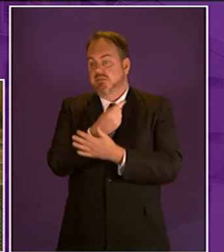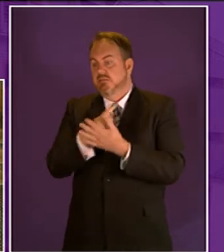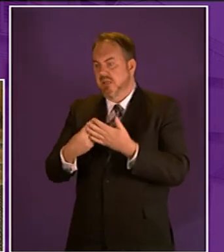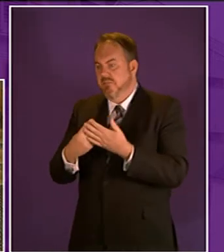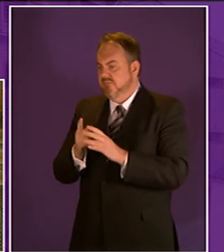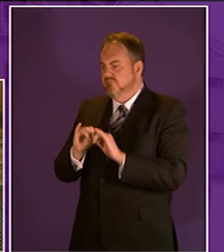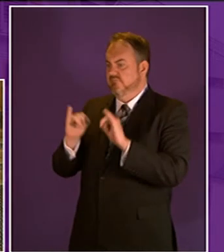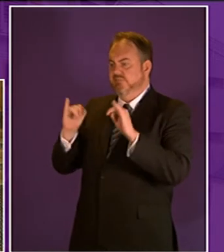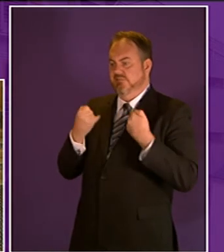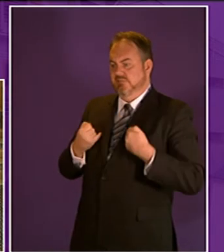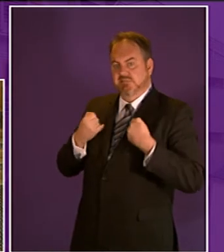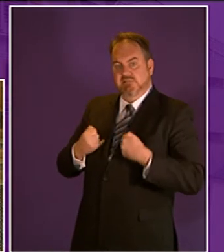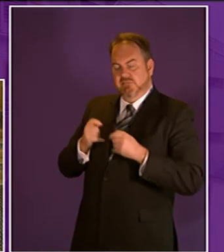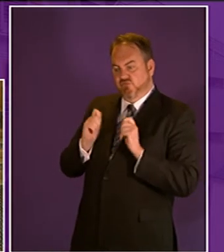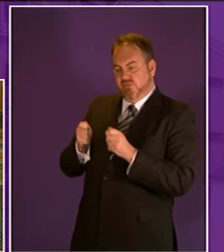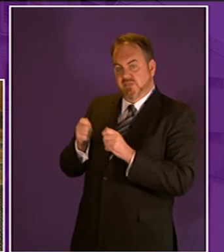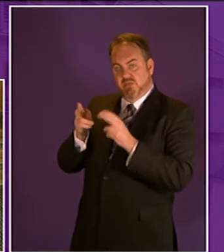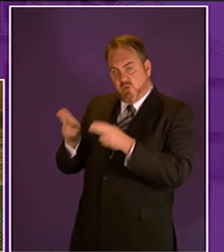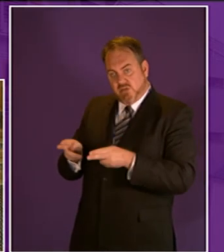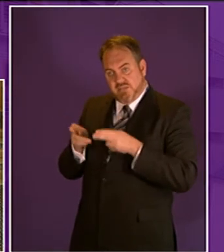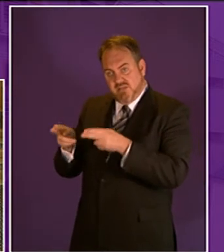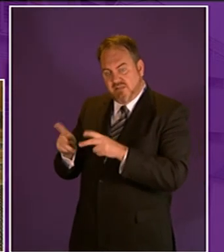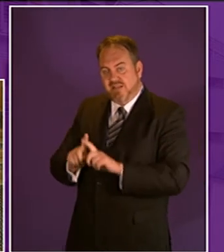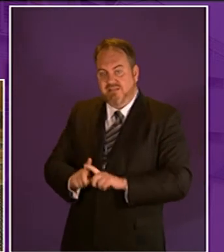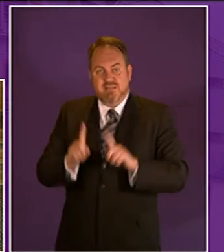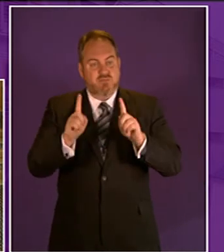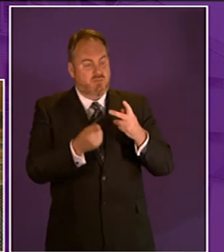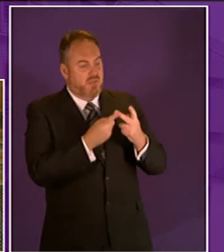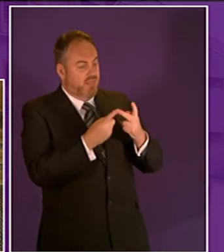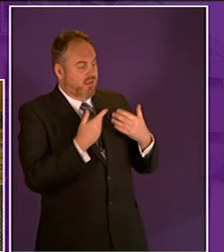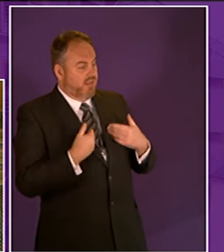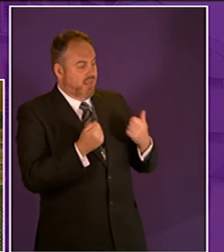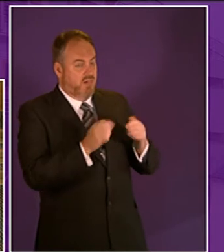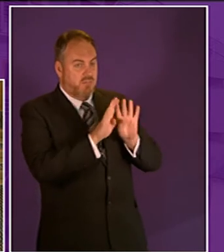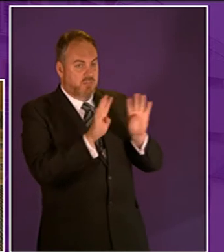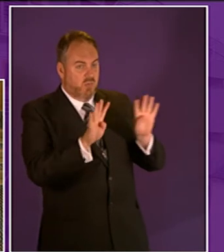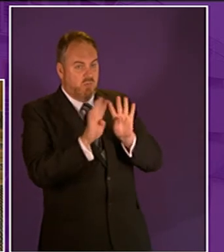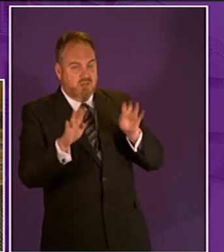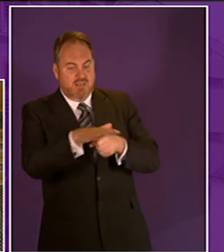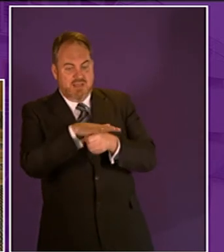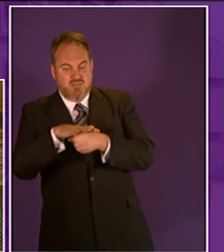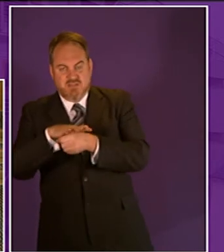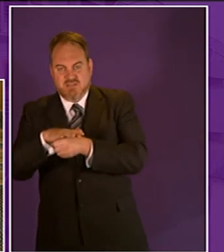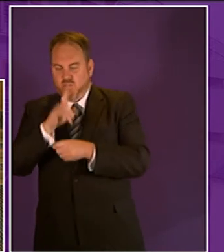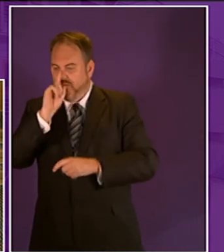will be different from those used by special boards, for example. So having the same system in all of our